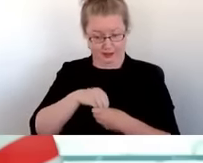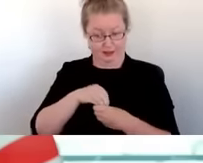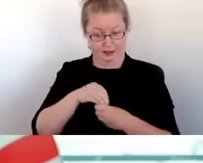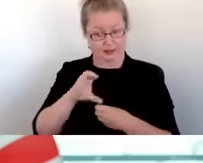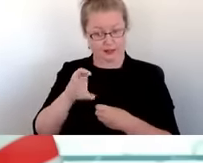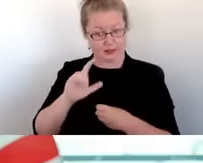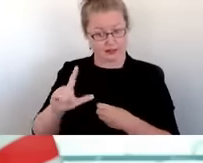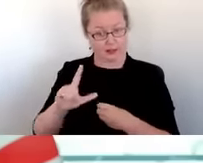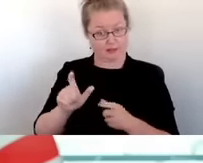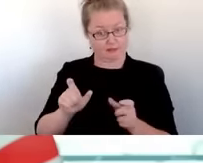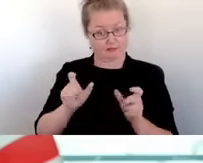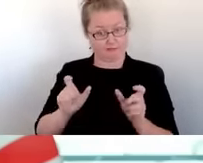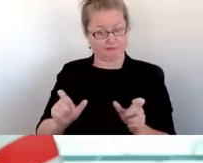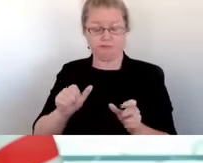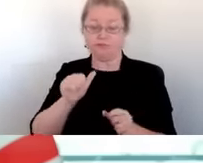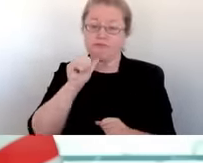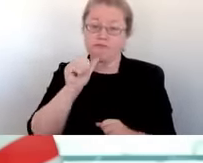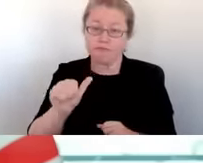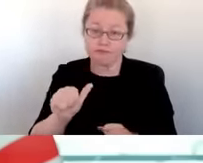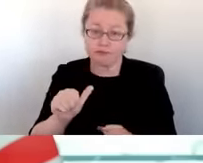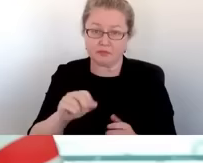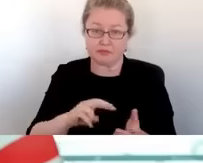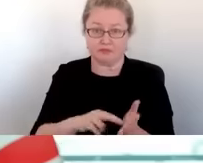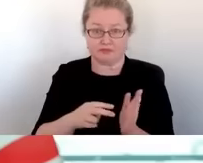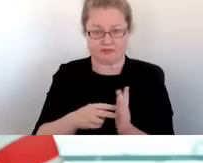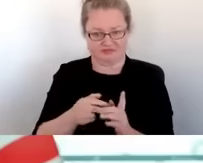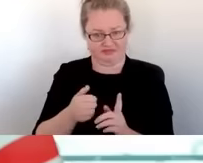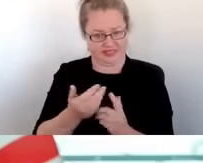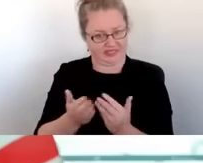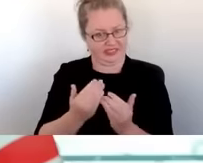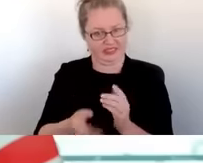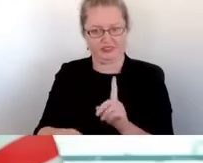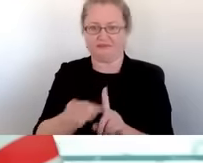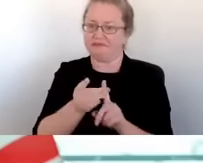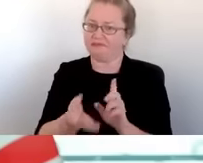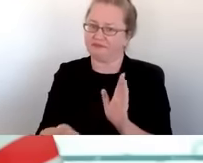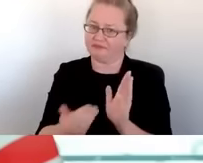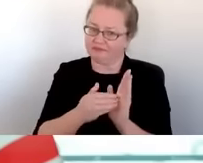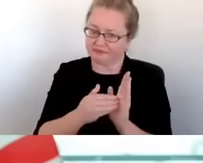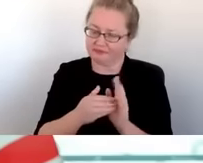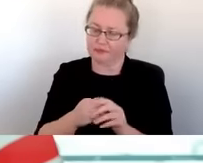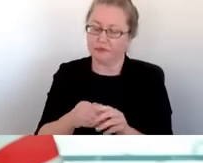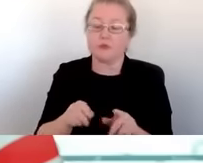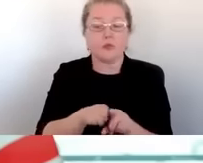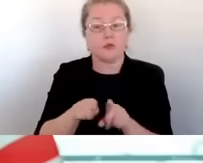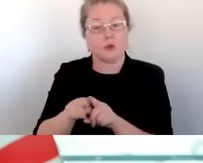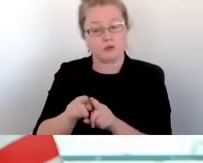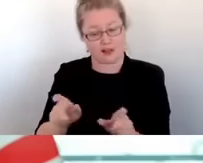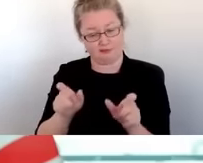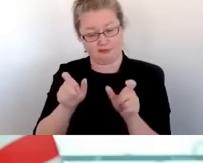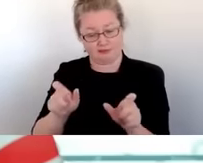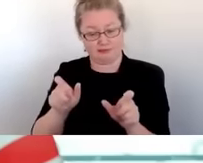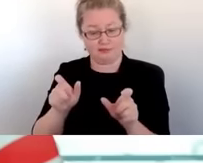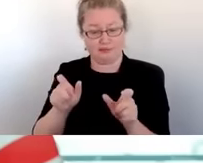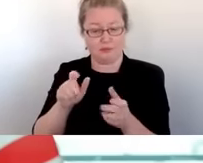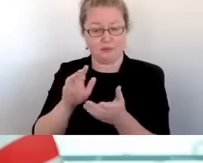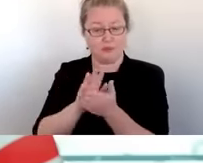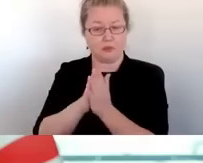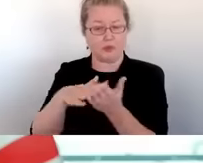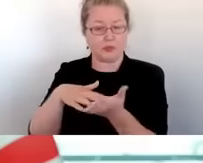lasting response from the cell-mediated immunity. And we know that this immunity decreases over time and is different with